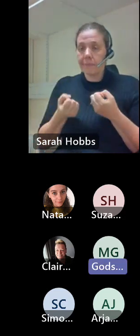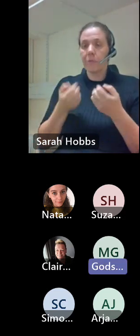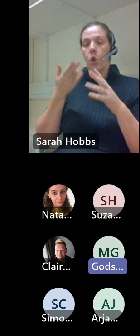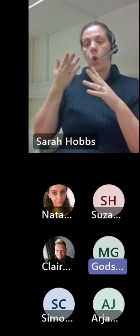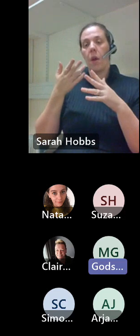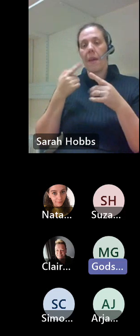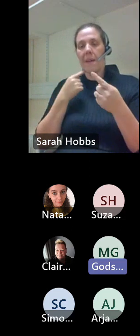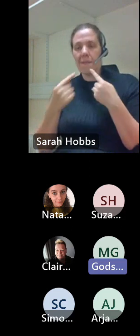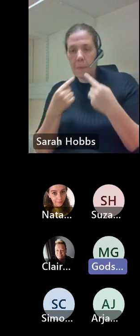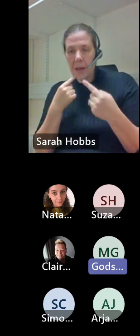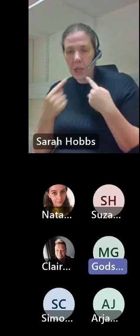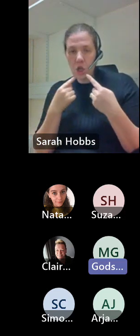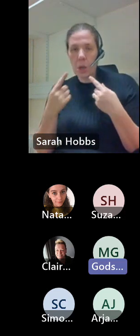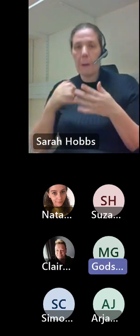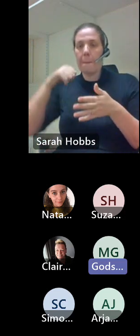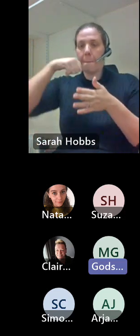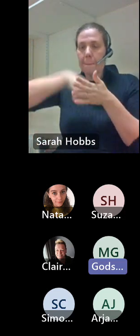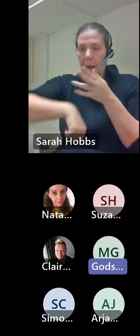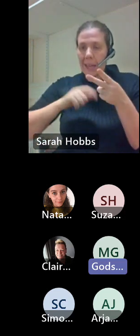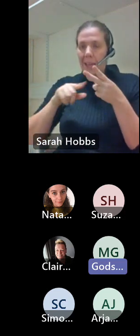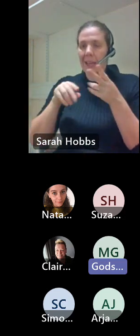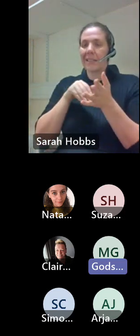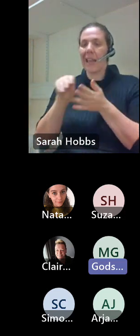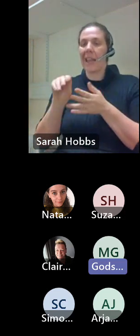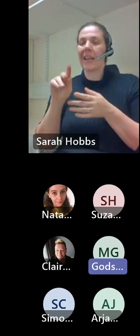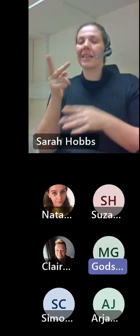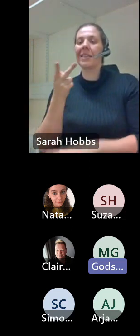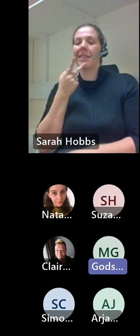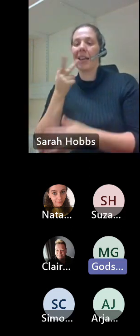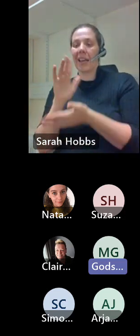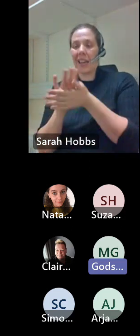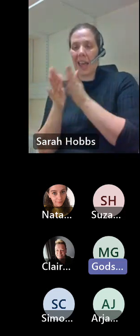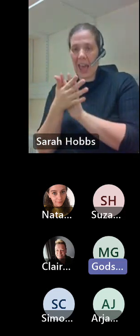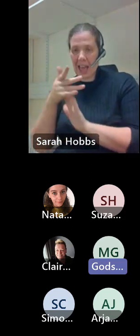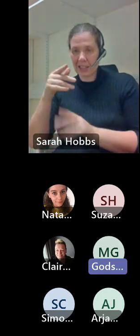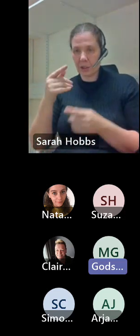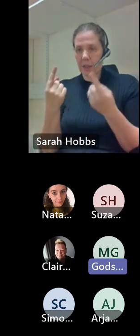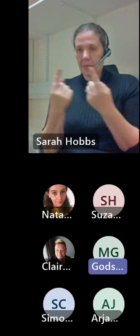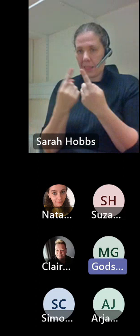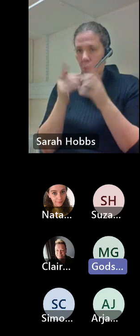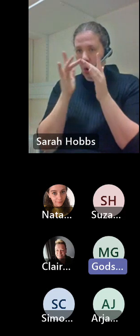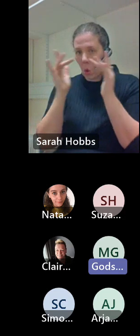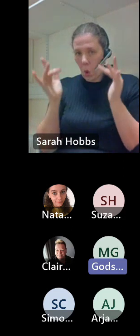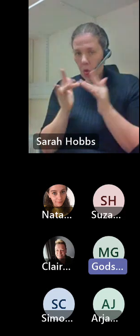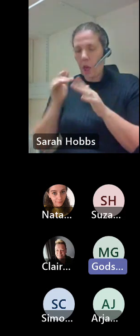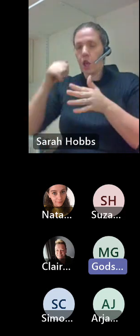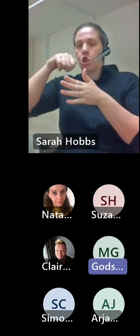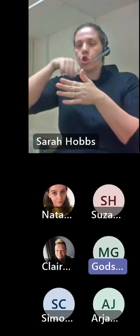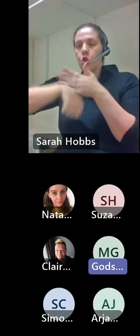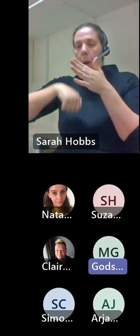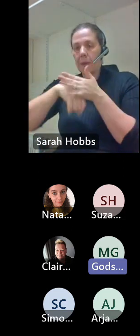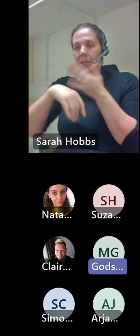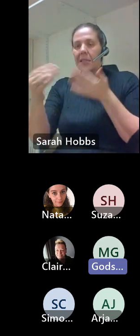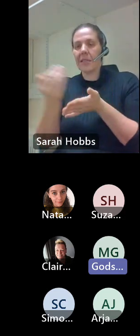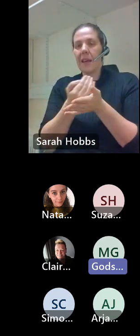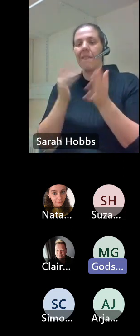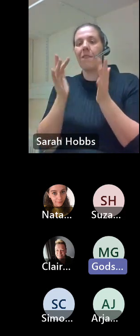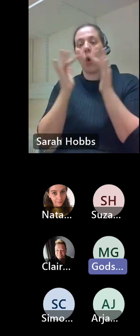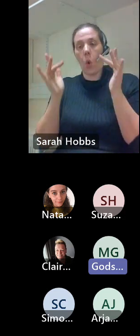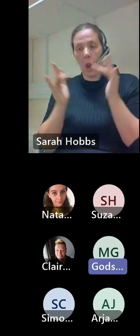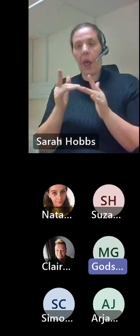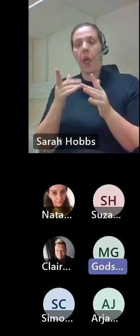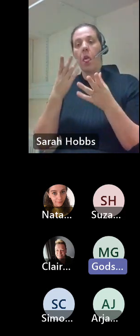about buying, selling secondhand devices, fake parcel scams, and how to shop security online if you wish it in the format that